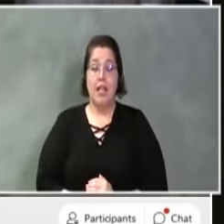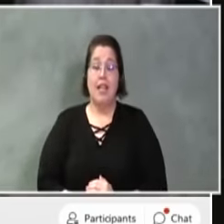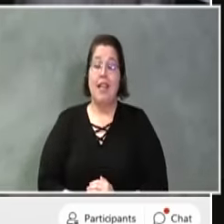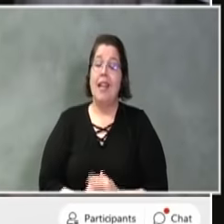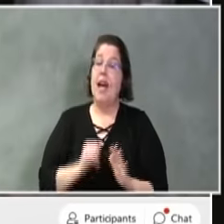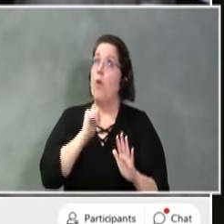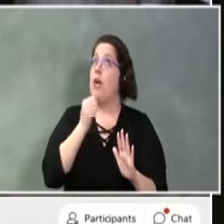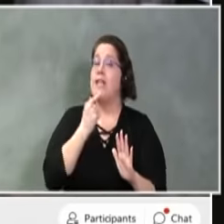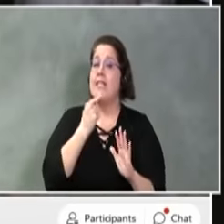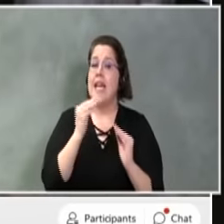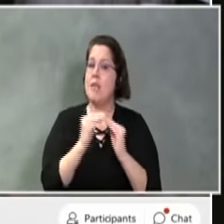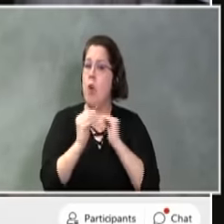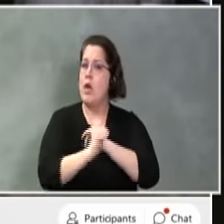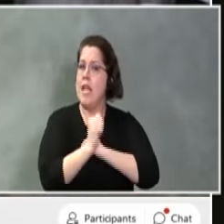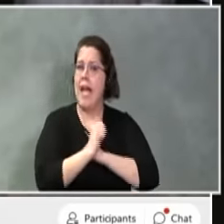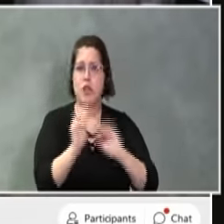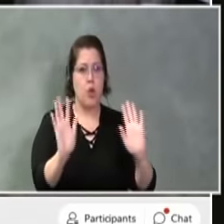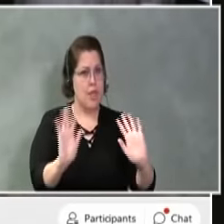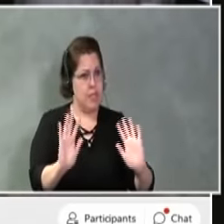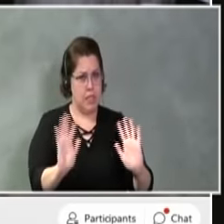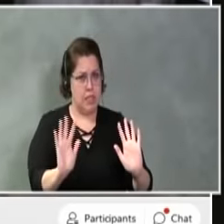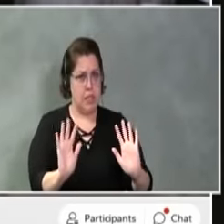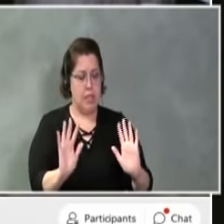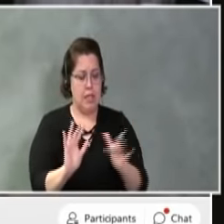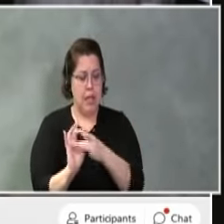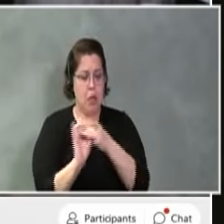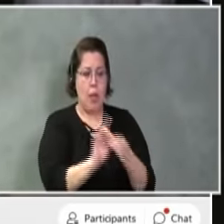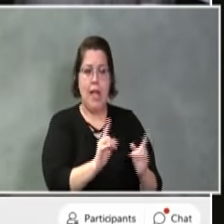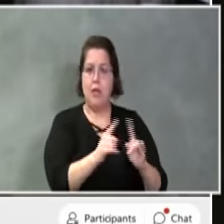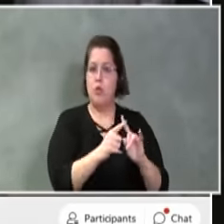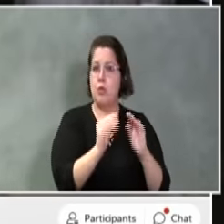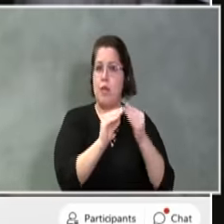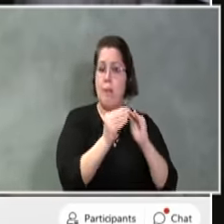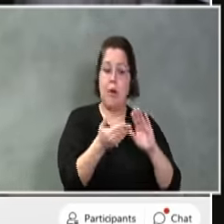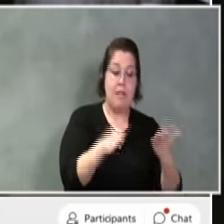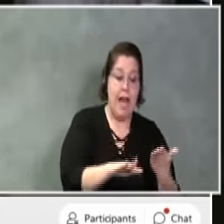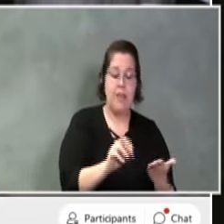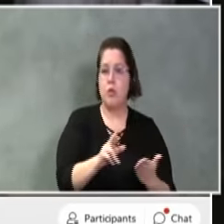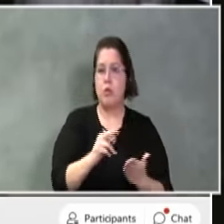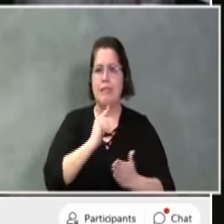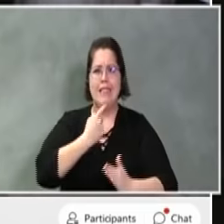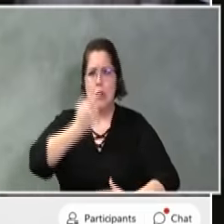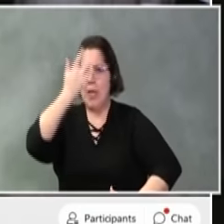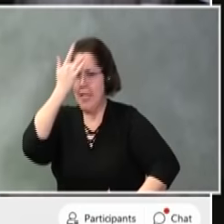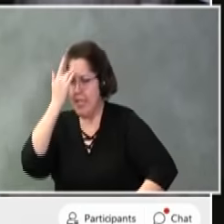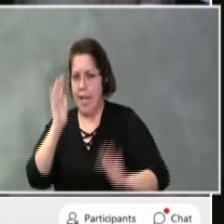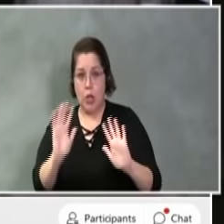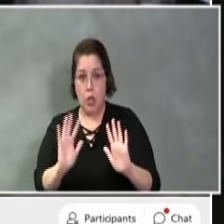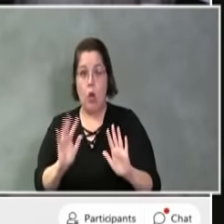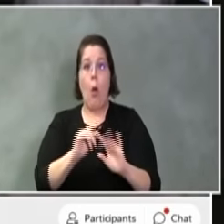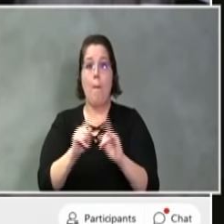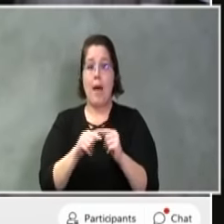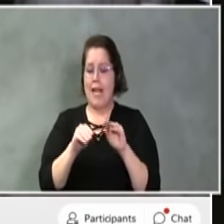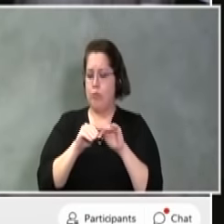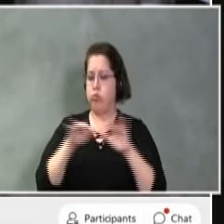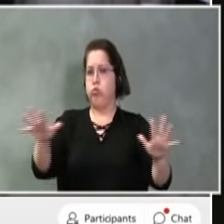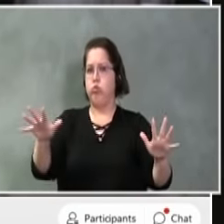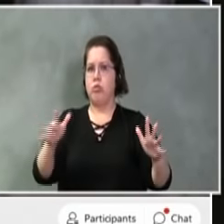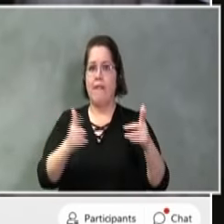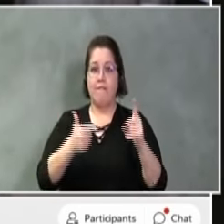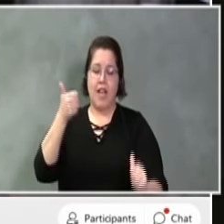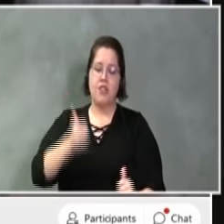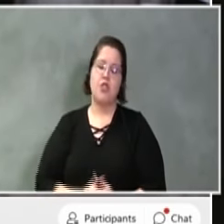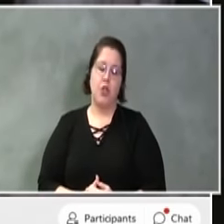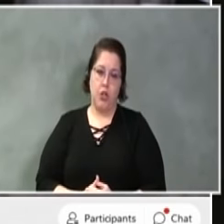it's more dangerous in terms of deaths or illness, but it spreads so much faster